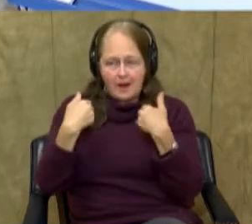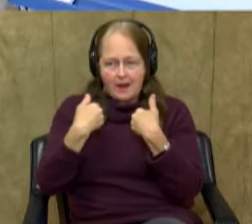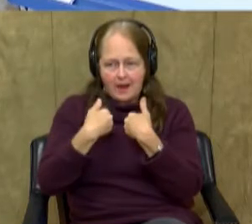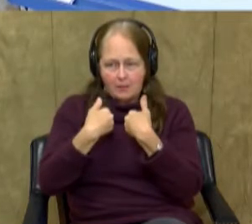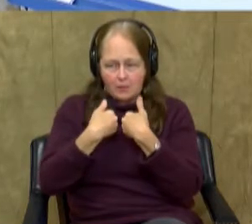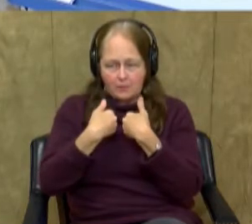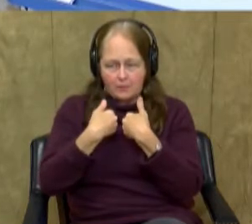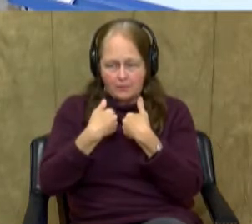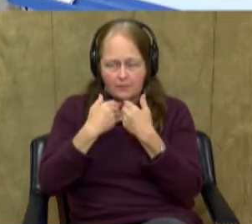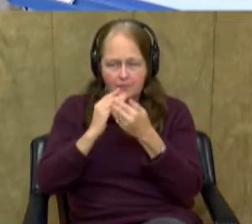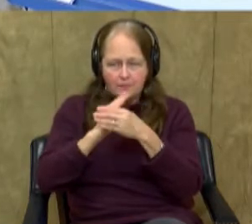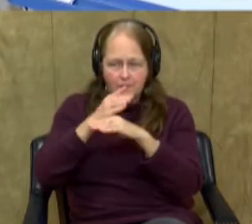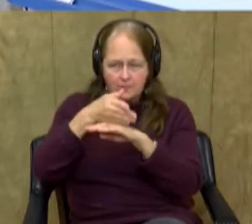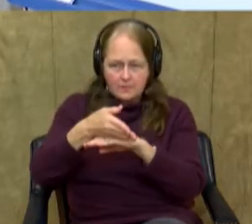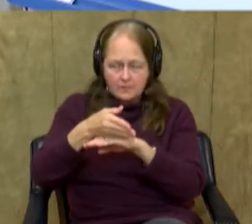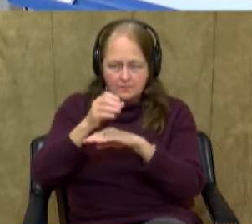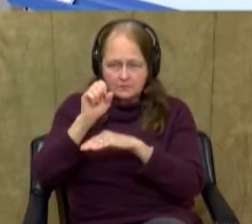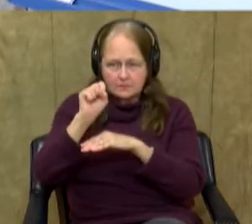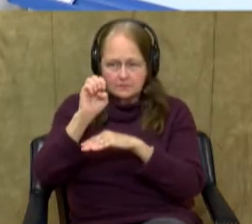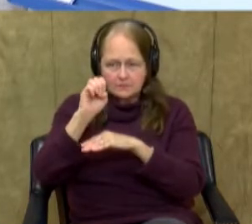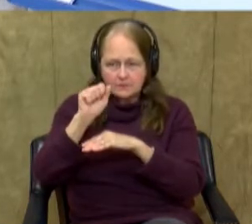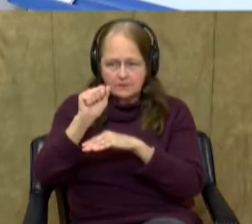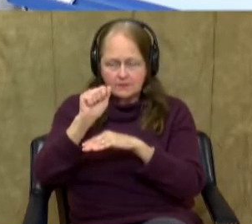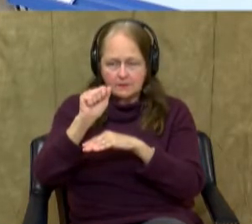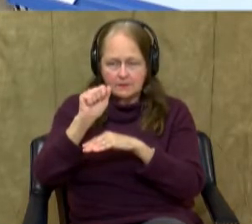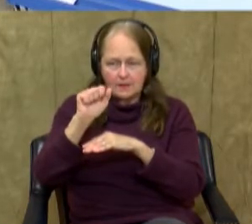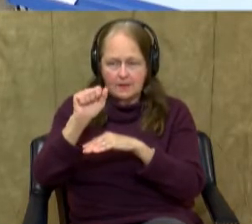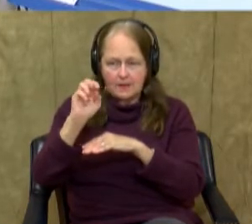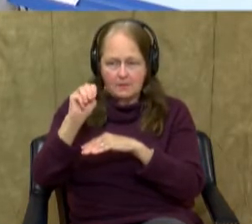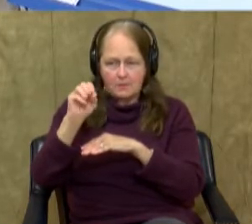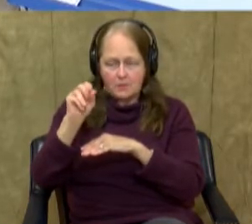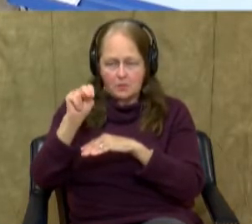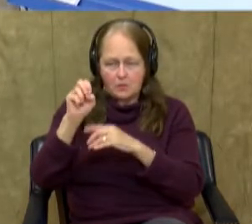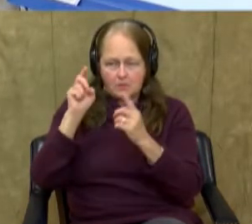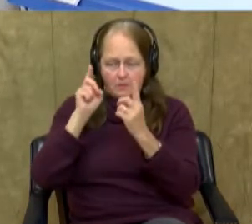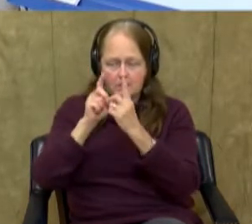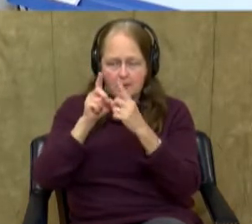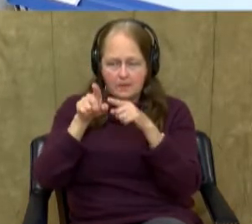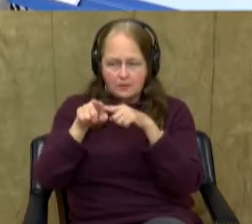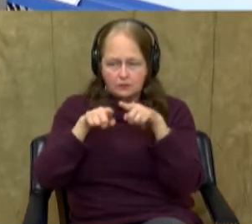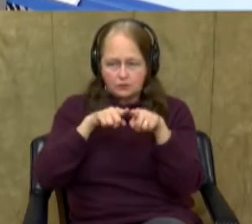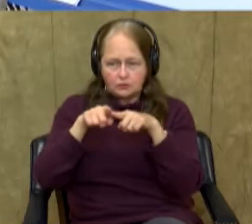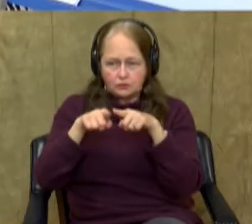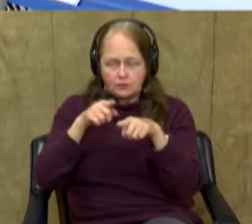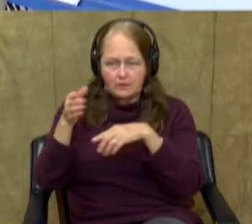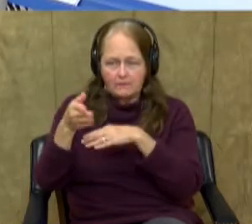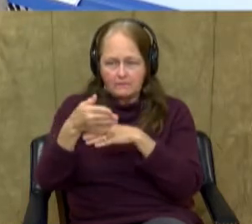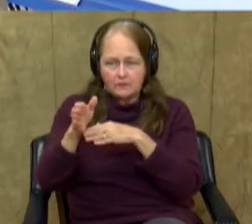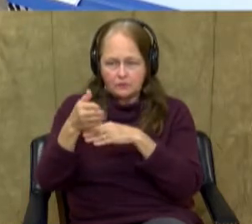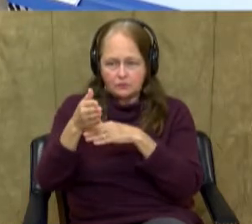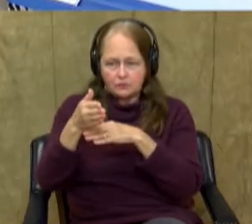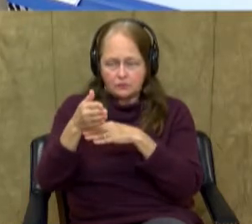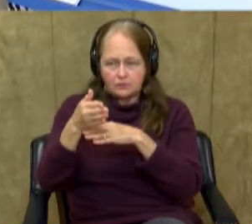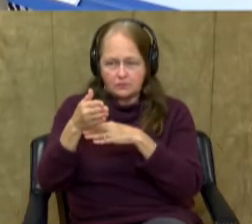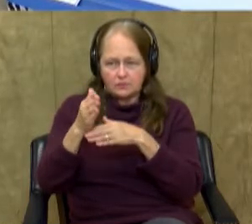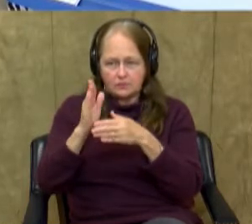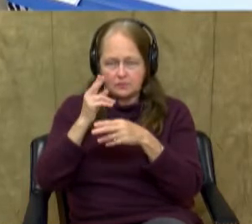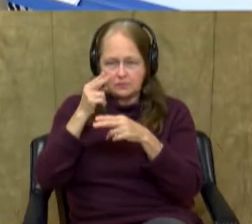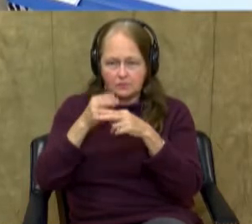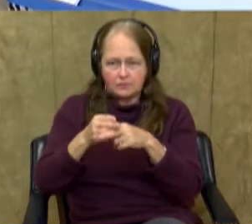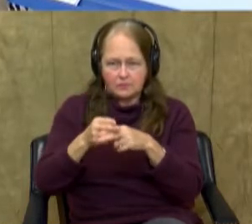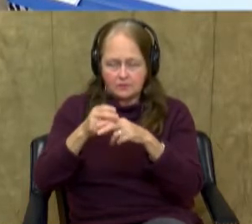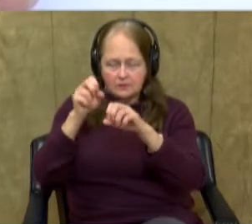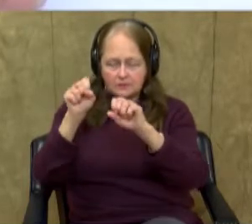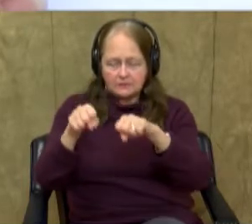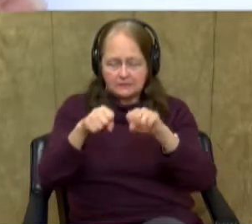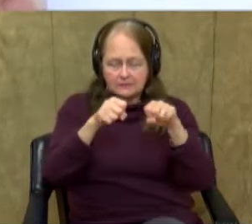Chabot? And after the sea anemone, who did he meet? He met the starfish. A starfish. They also called that a